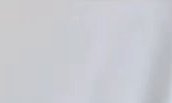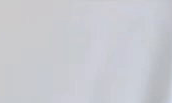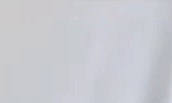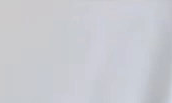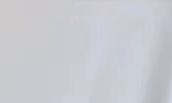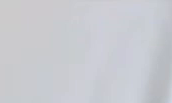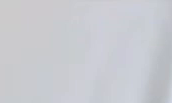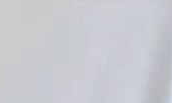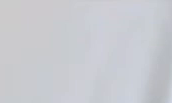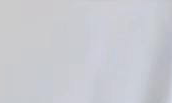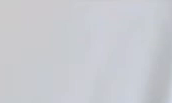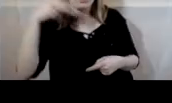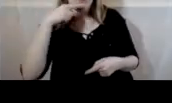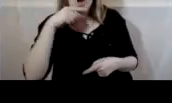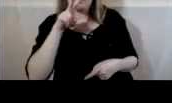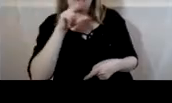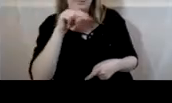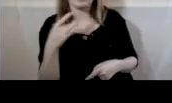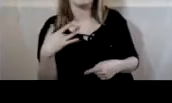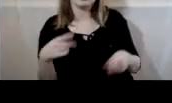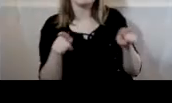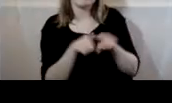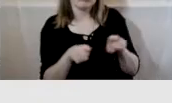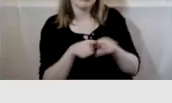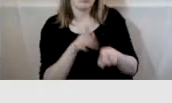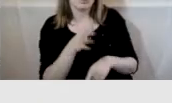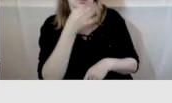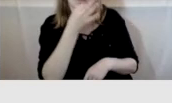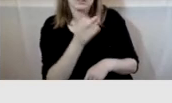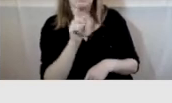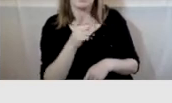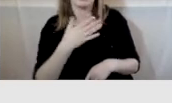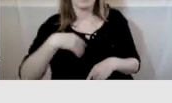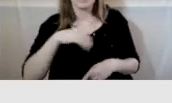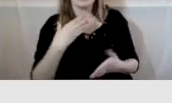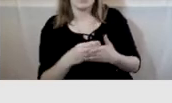Turbūt jau ir pasikartosim kai kur, bet mes savo šalies švietimą norėtume